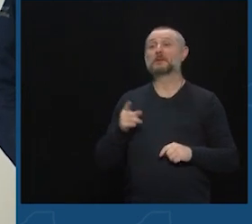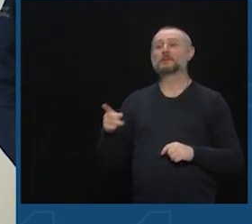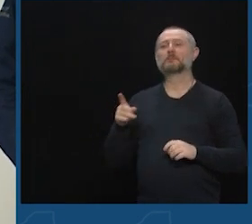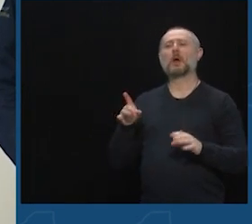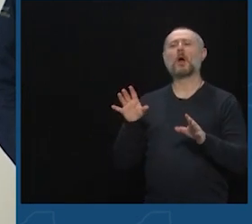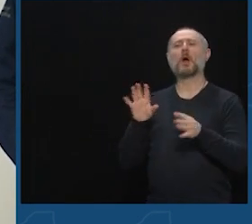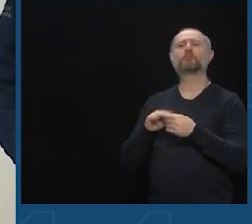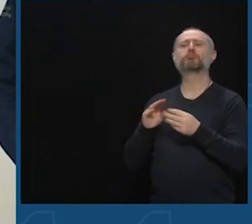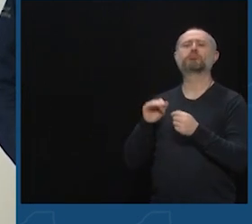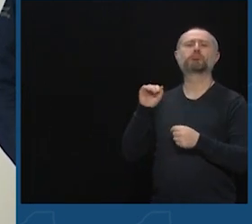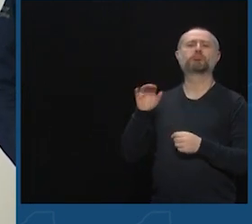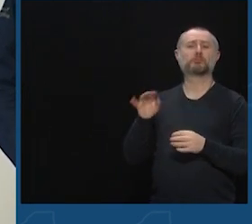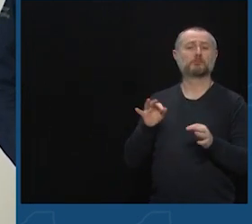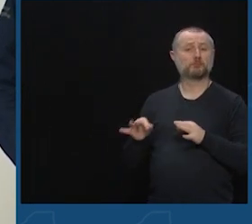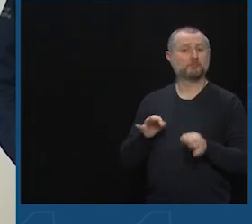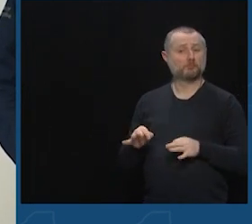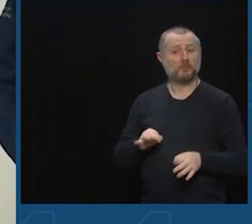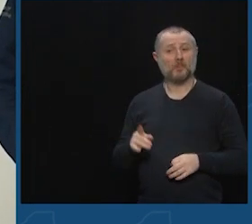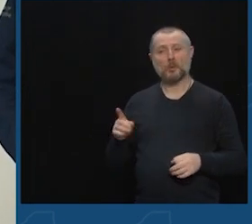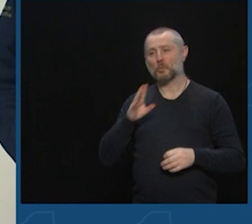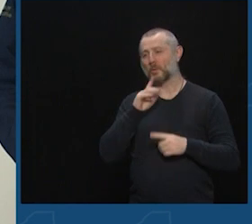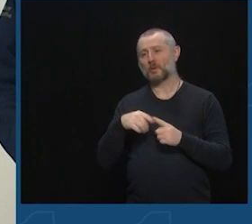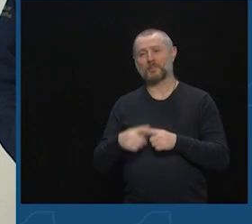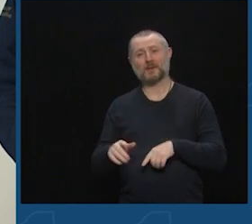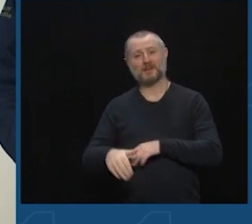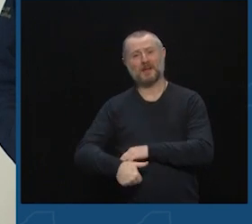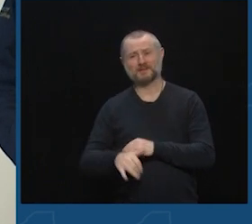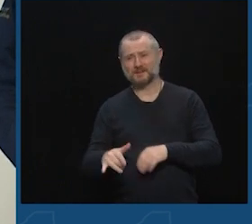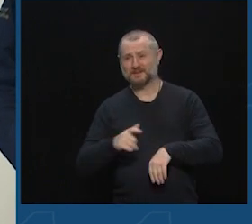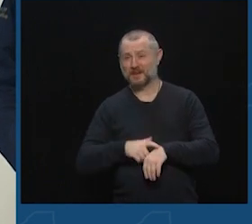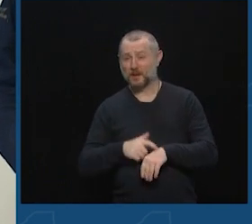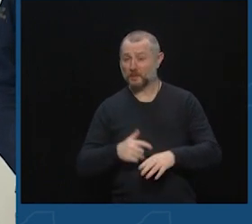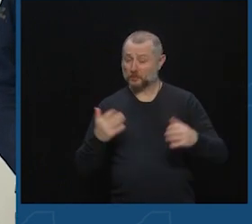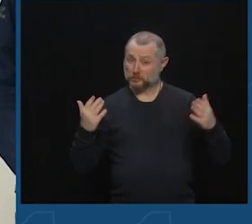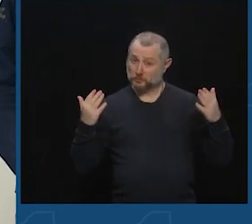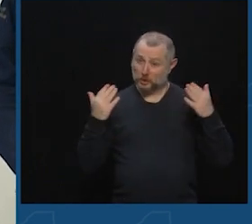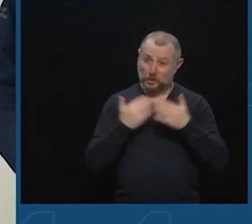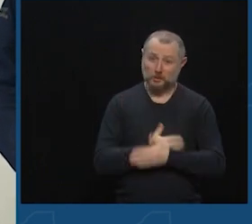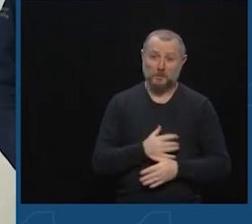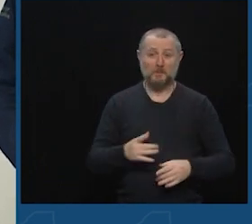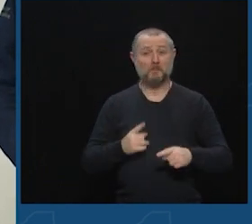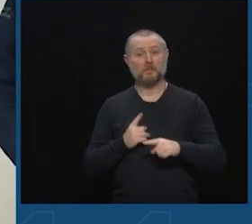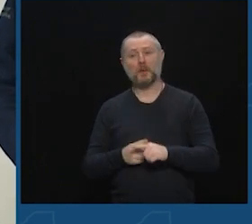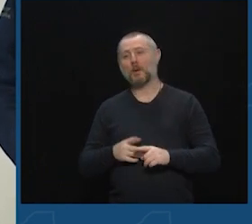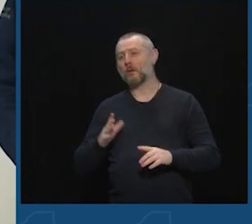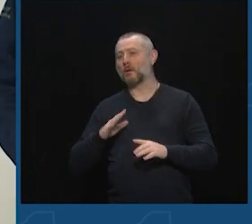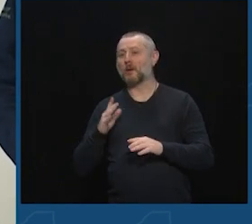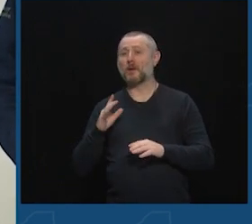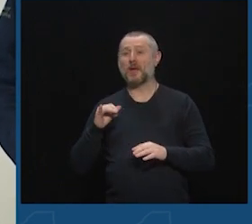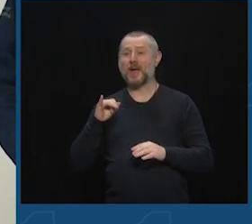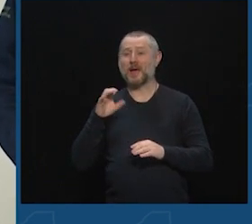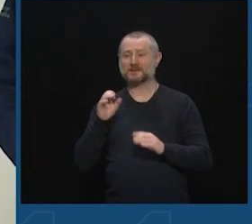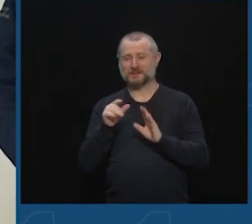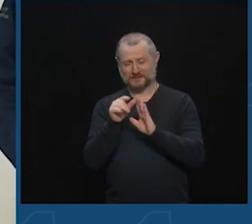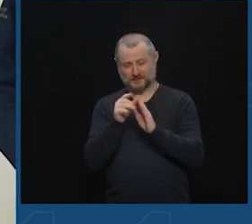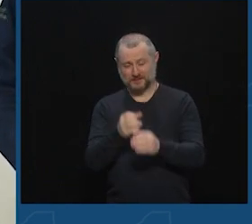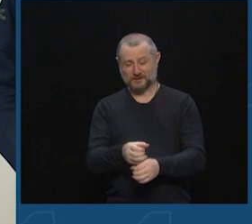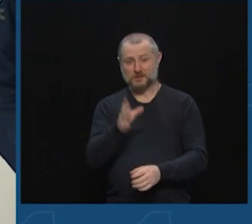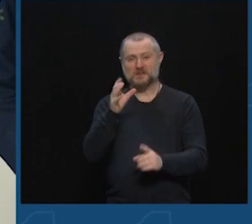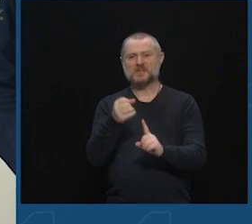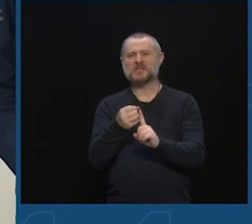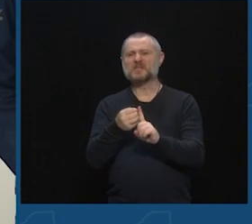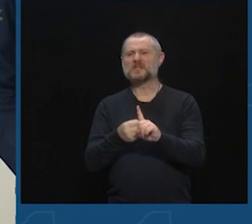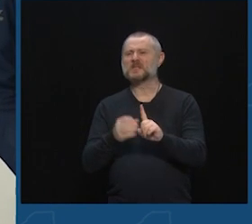it's dark out, and they're required to navigate the ice and the sleet that's hitting their faces, and they're supposed to go up